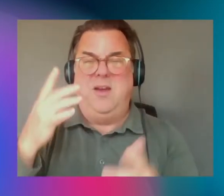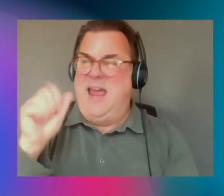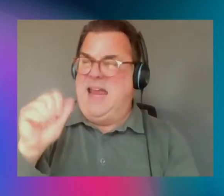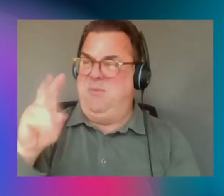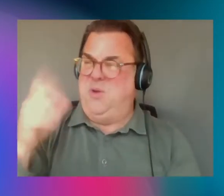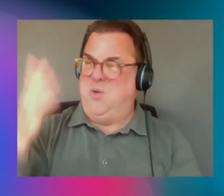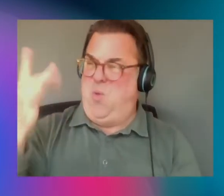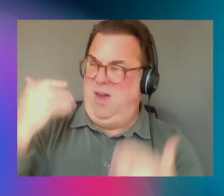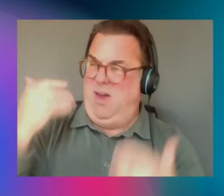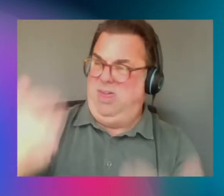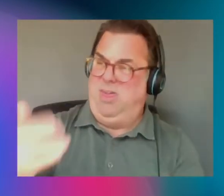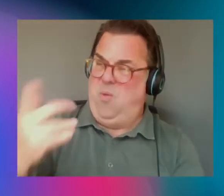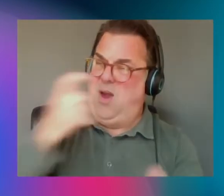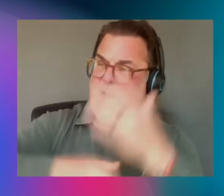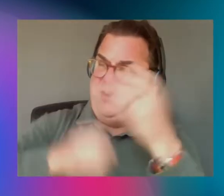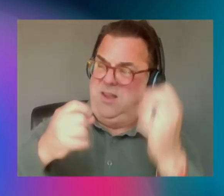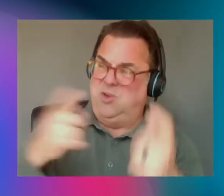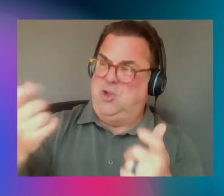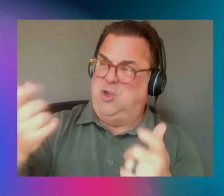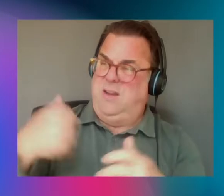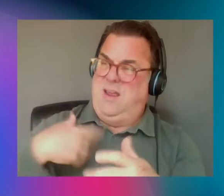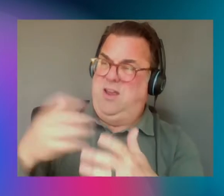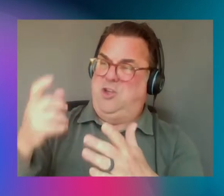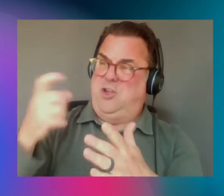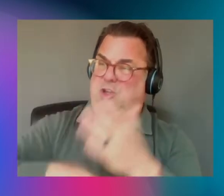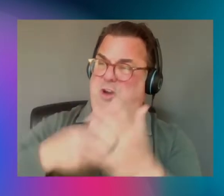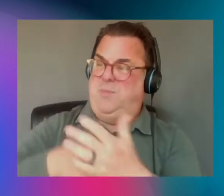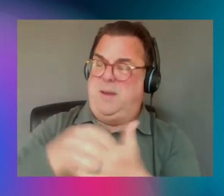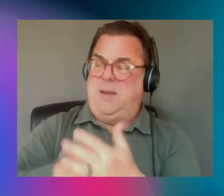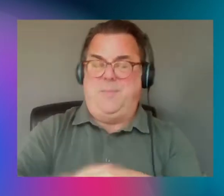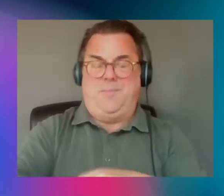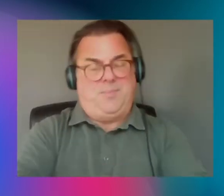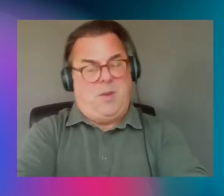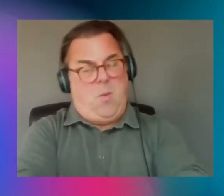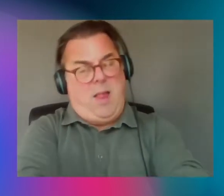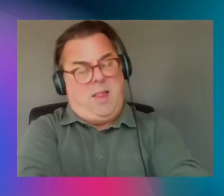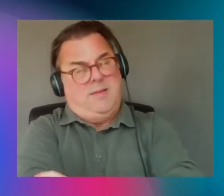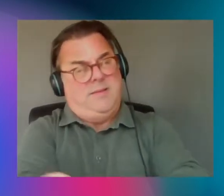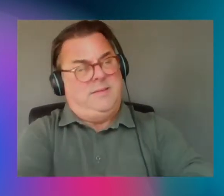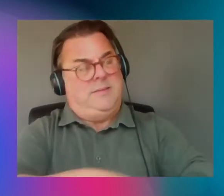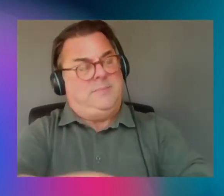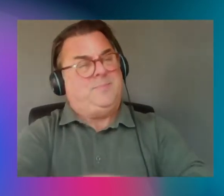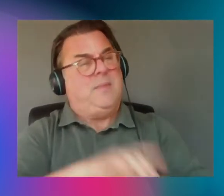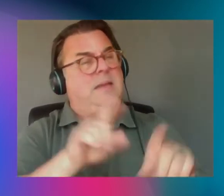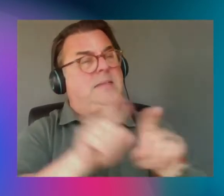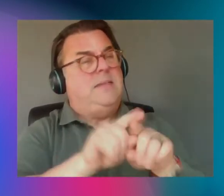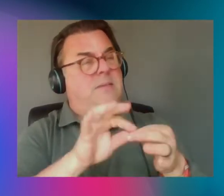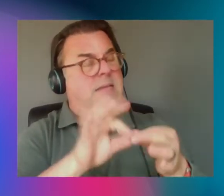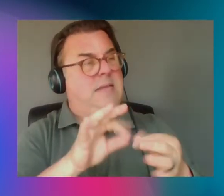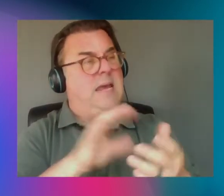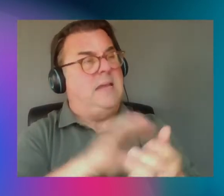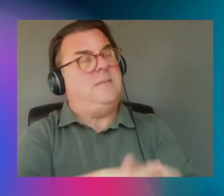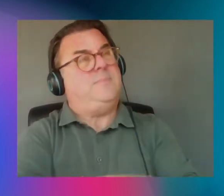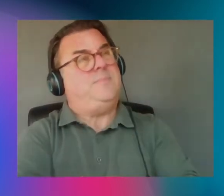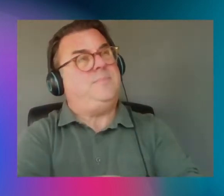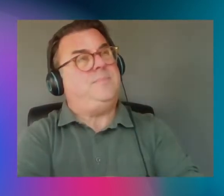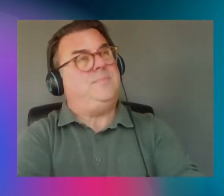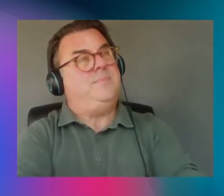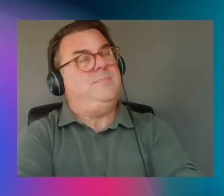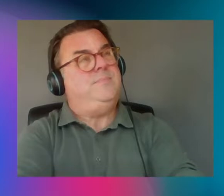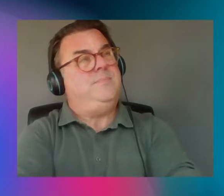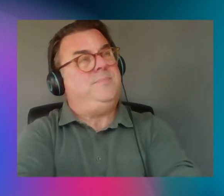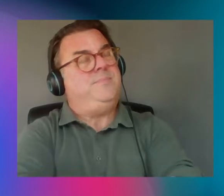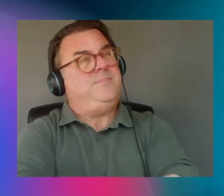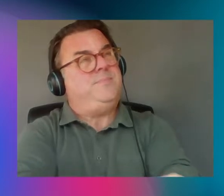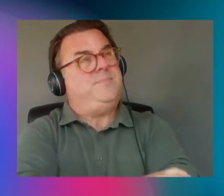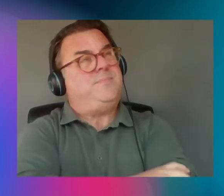is it free? Like, why do we have this program? Yeah, so as I mentioned, it's a tech for good, and that's part of what you will say. We're trying to bring